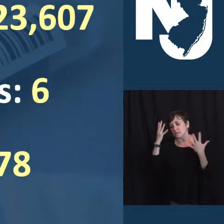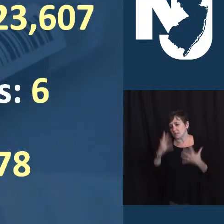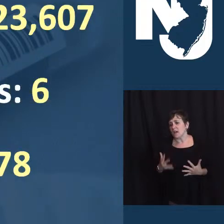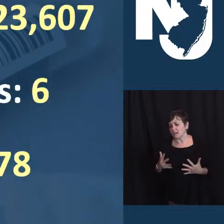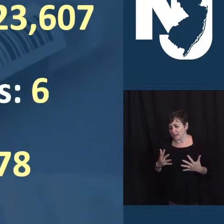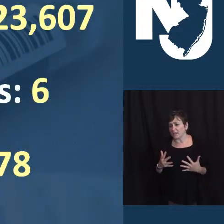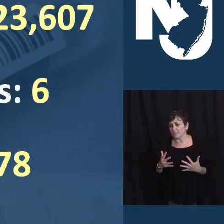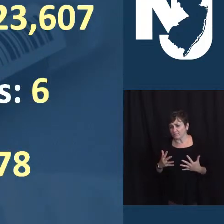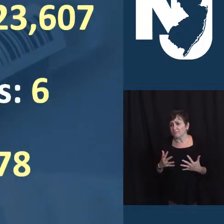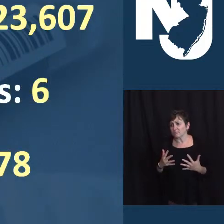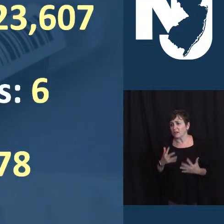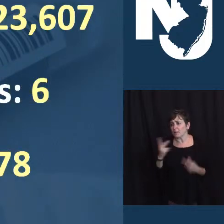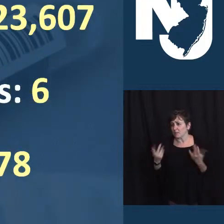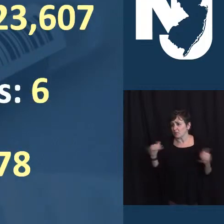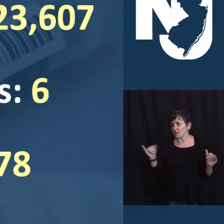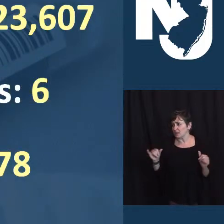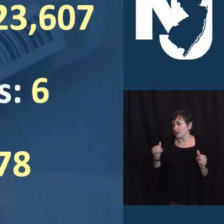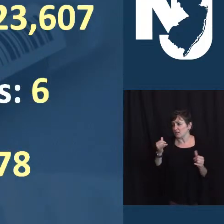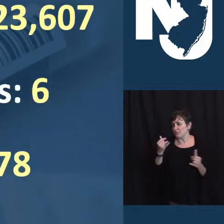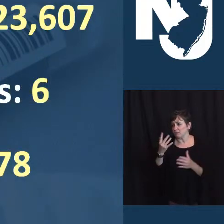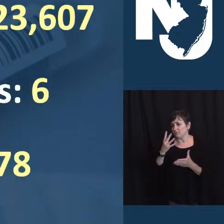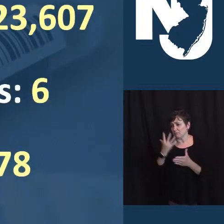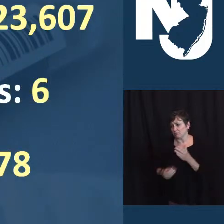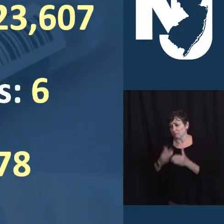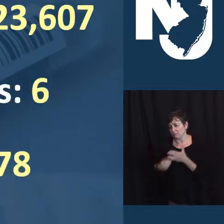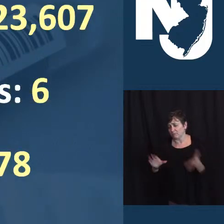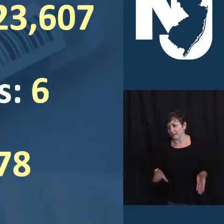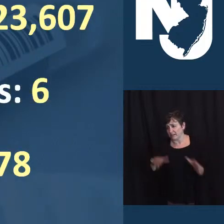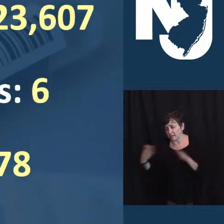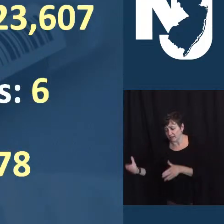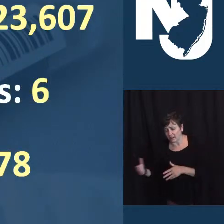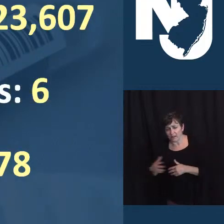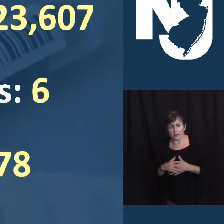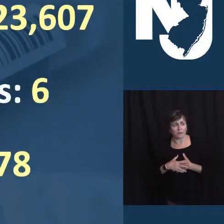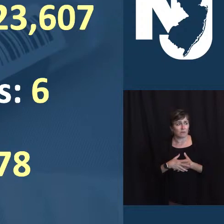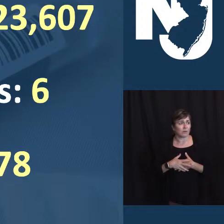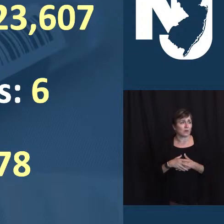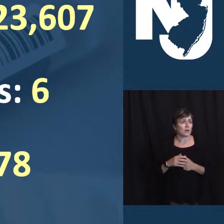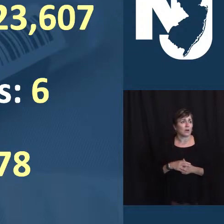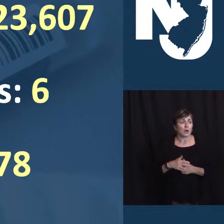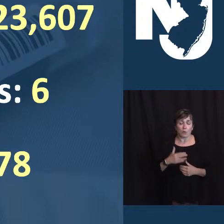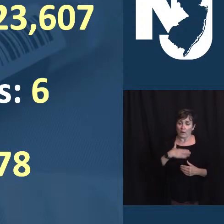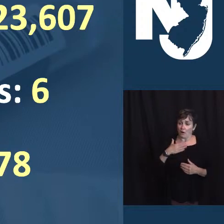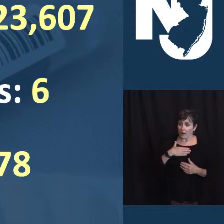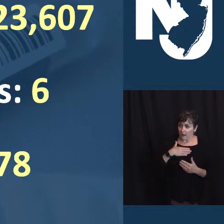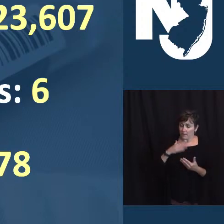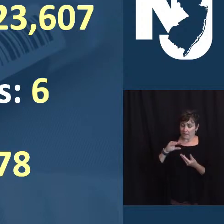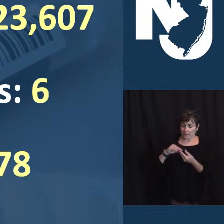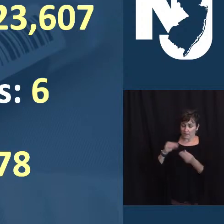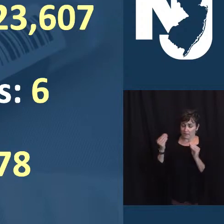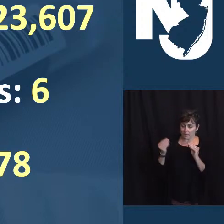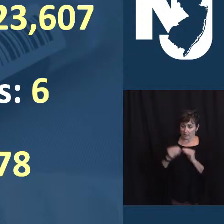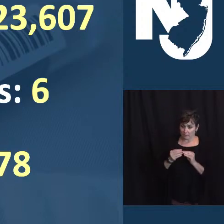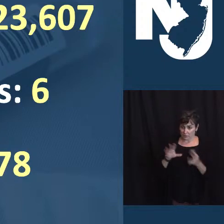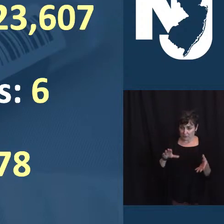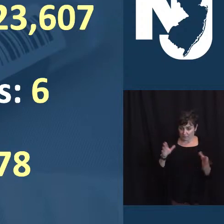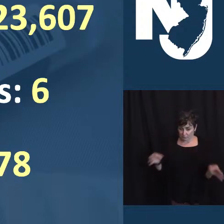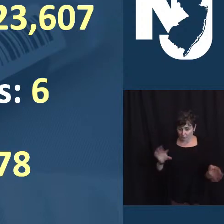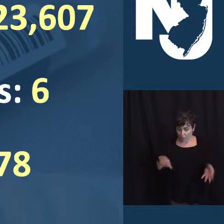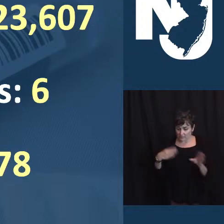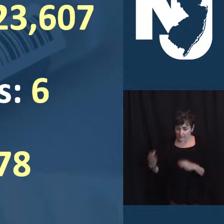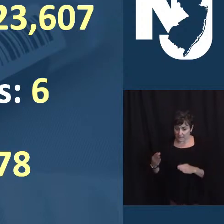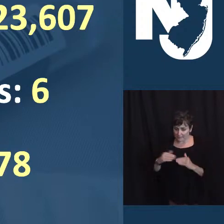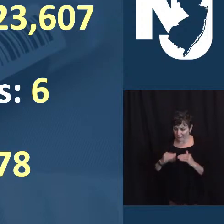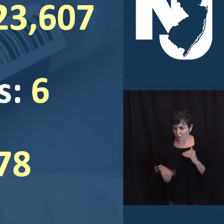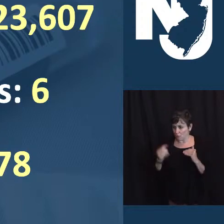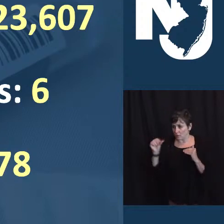to lose residents to this virus. Certainly as a broad matter, we are gratified that the numbers of confirmed deaths has been in the single digit over